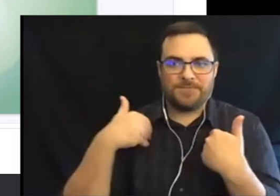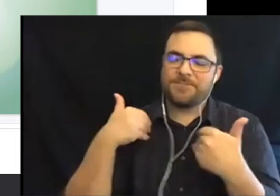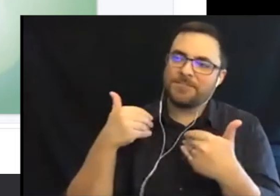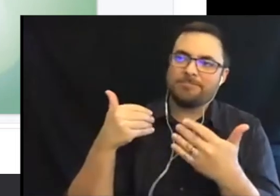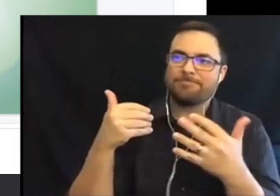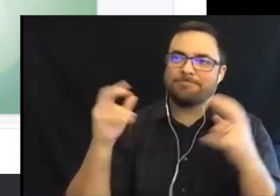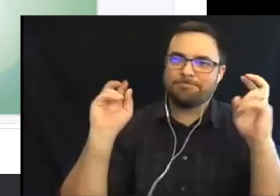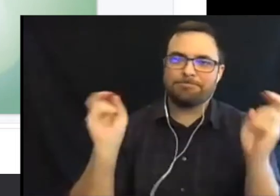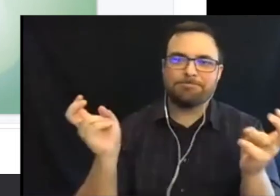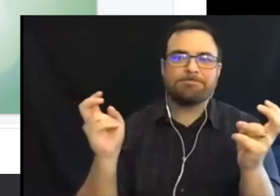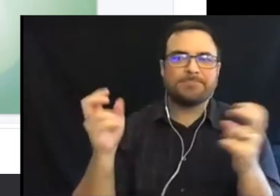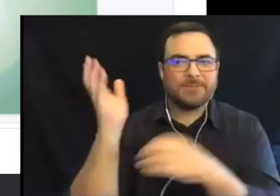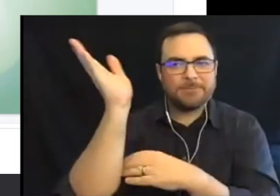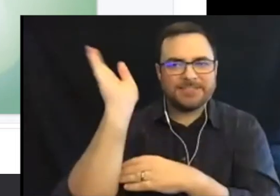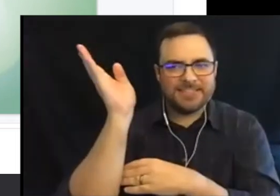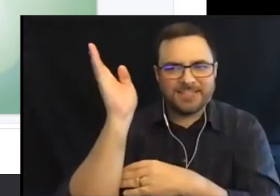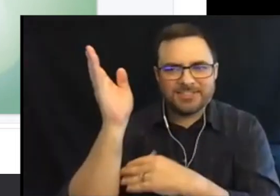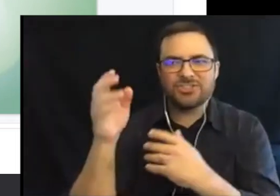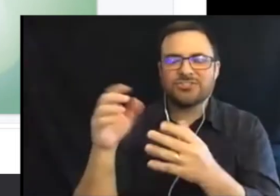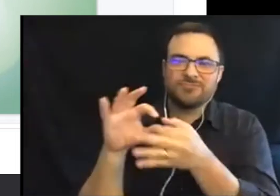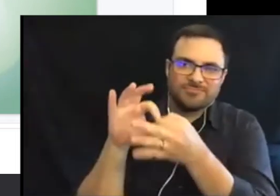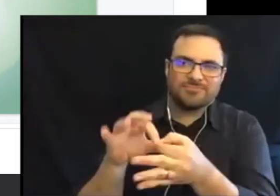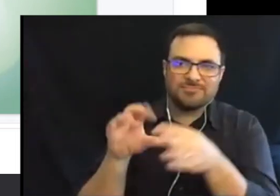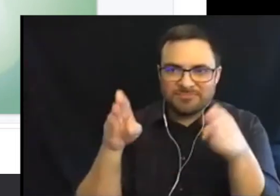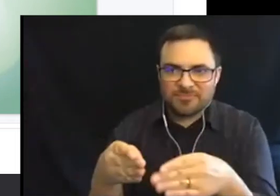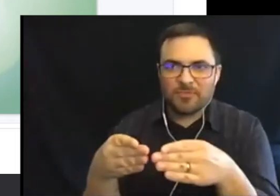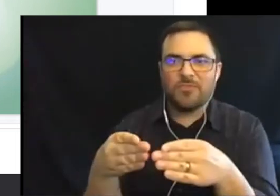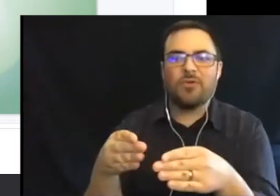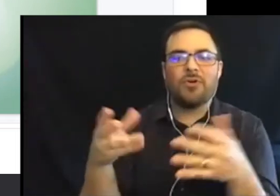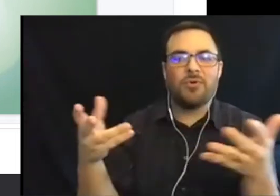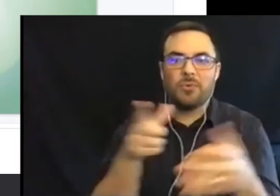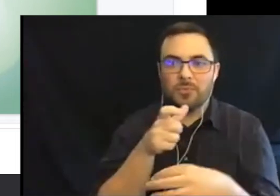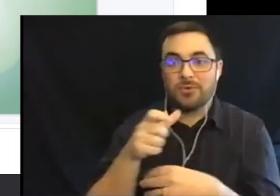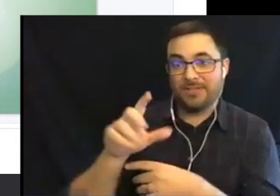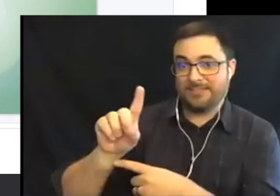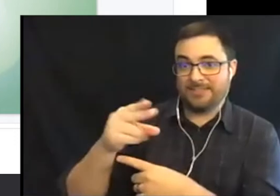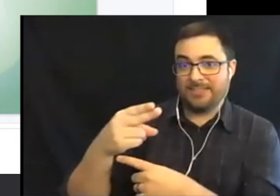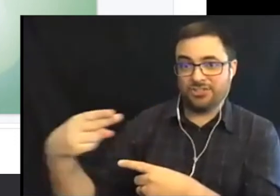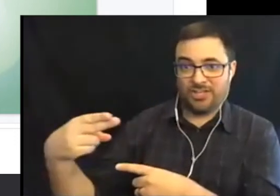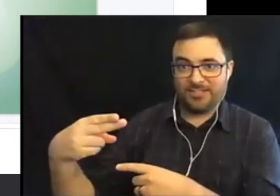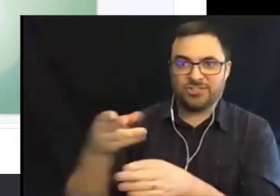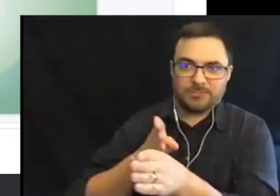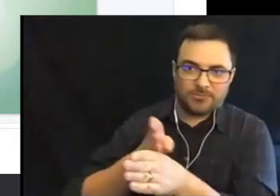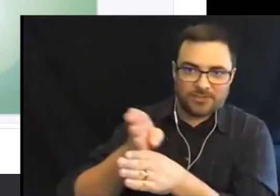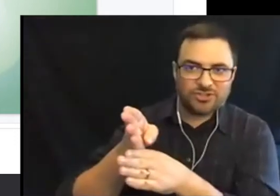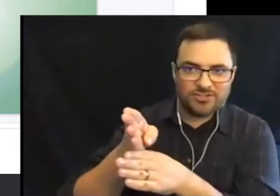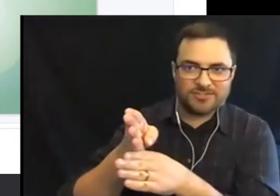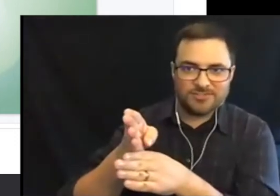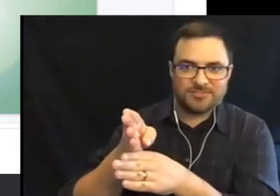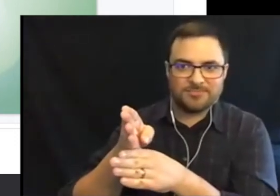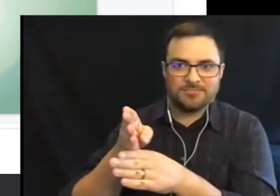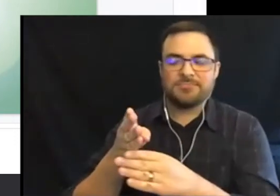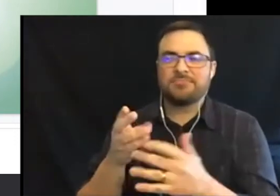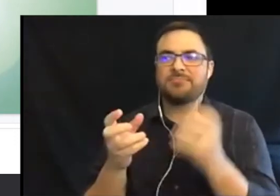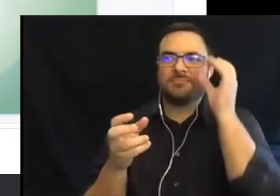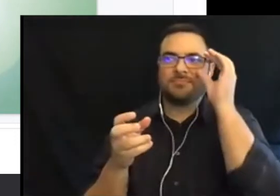co-serve presentation that is geared specifically for deaf and hard of hearing professionals. So we've been